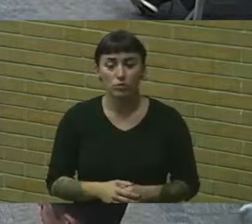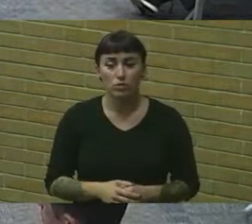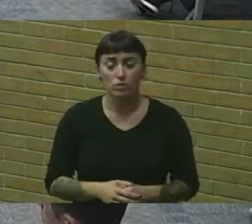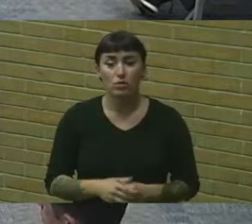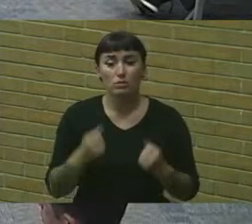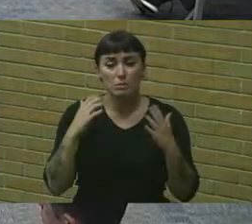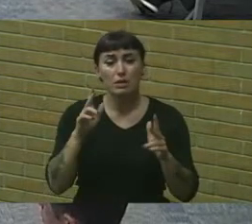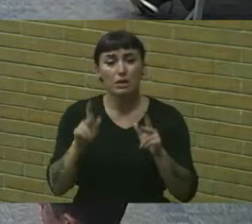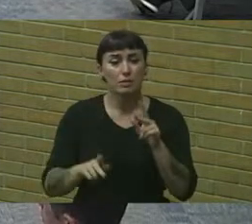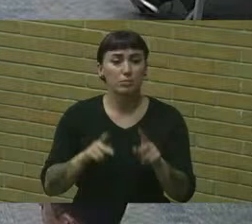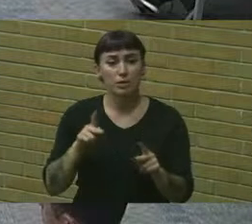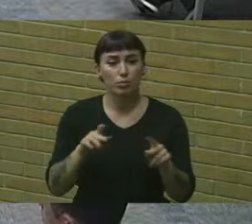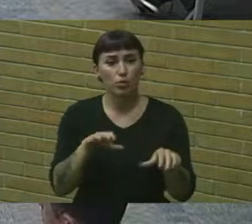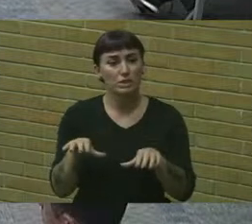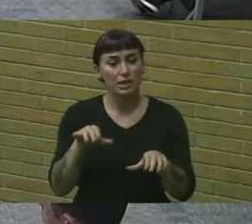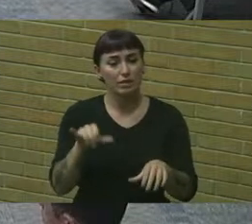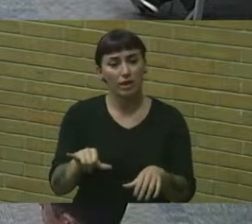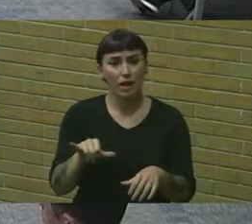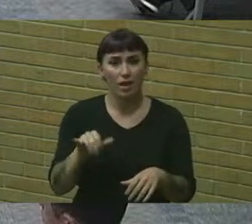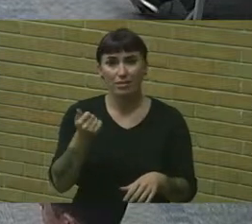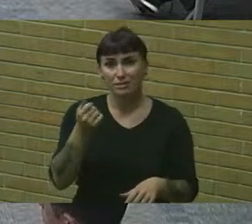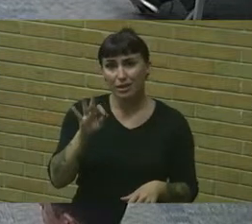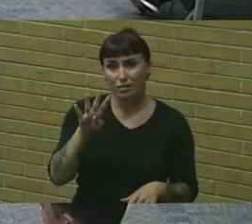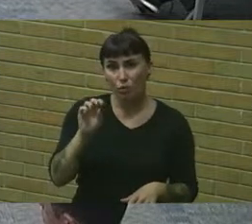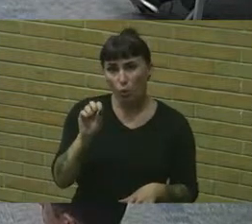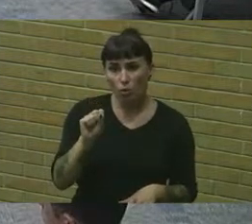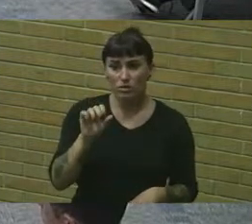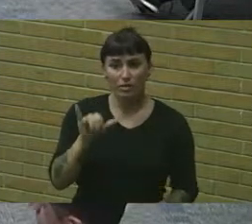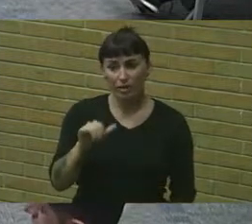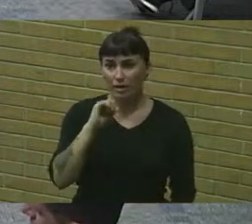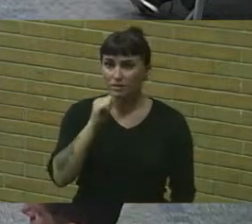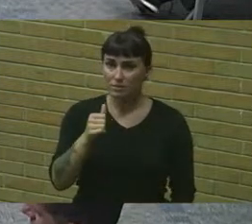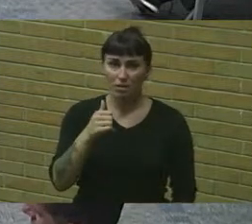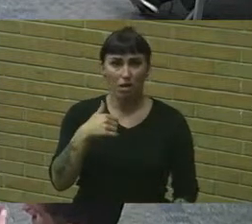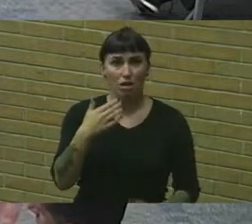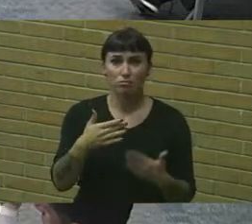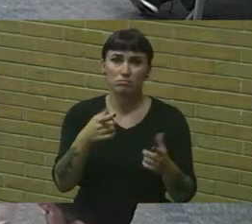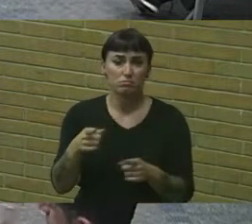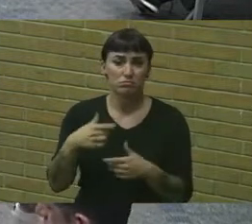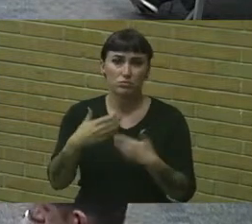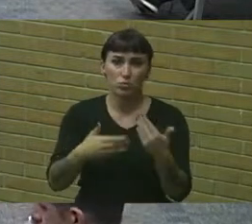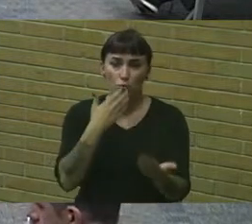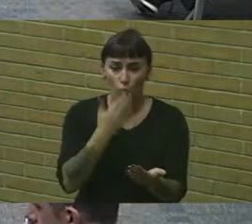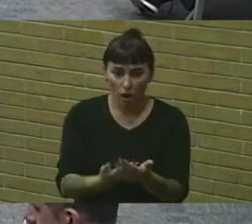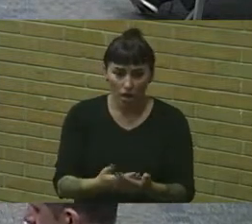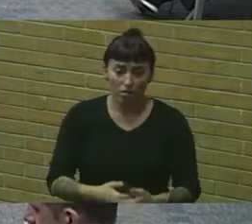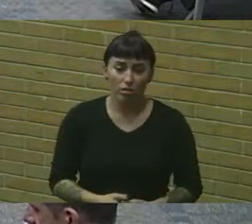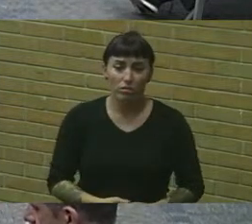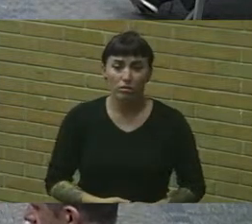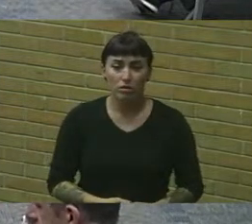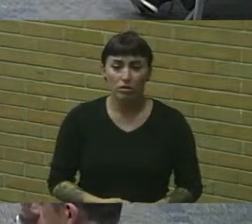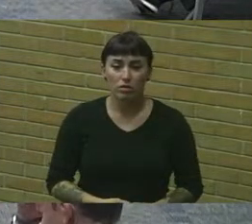Lots of people did that in the 1940s, and that did not turn out well. Taking more and more